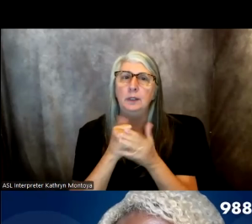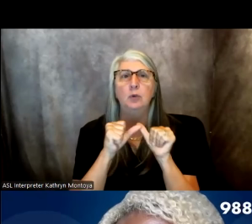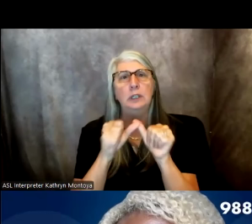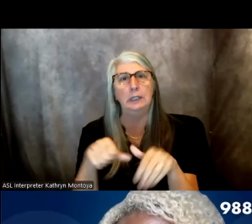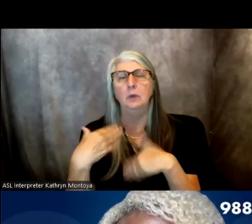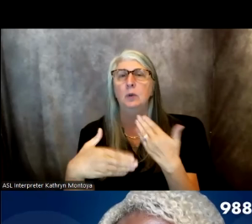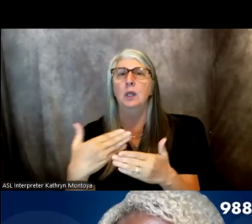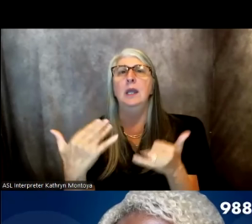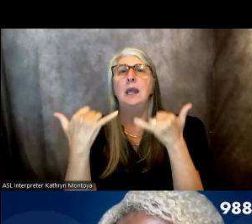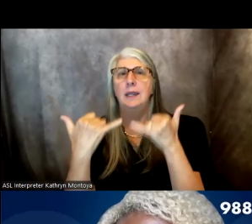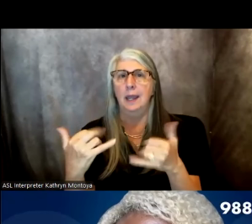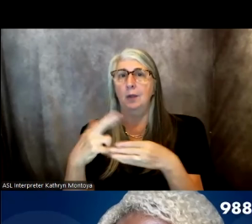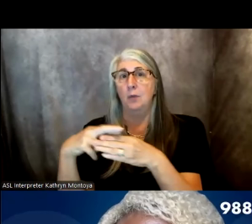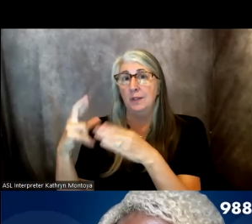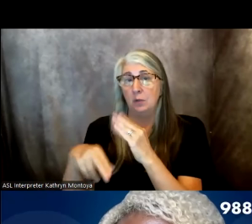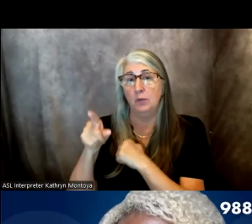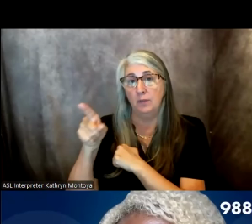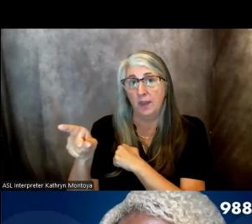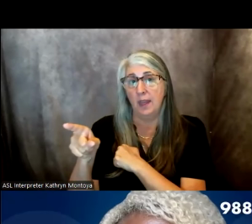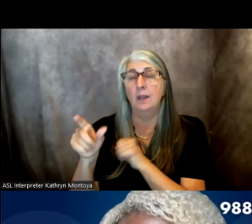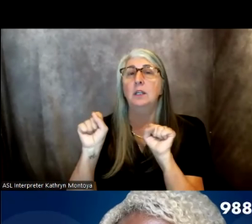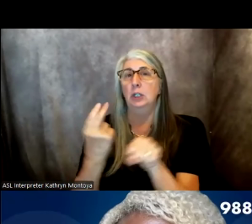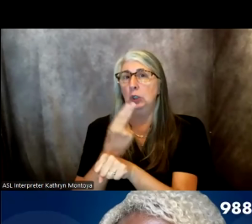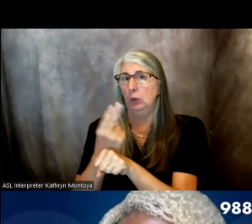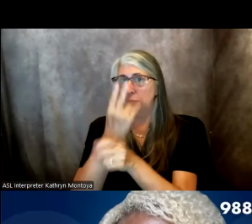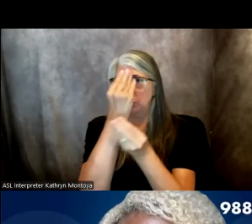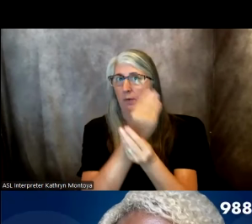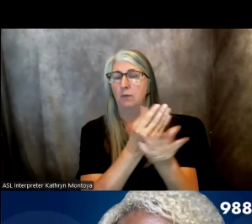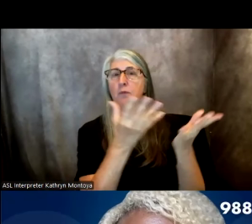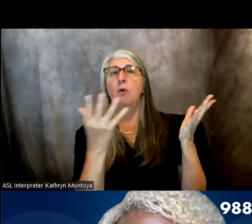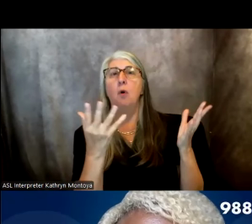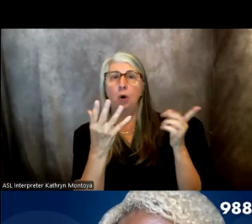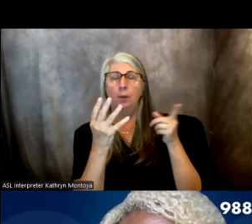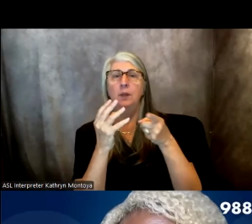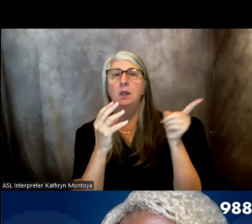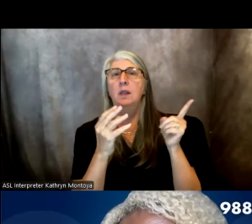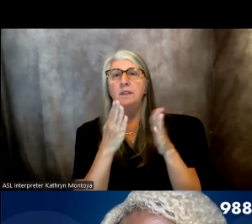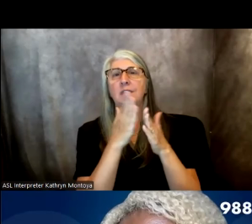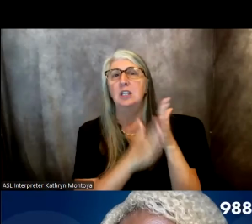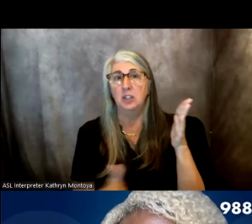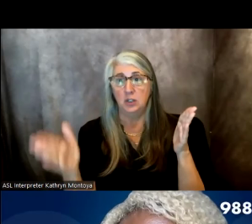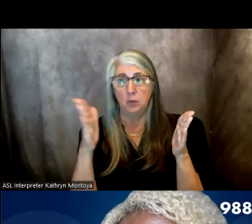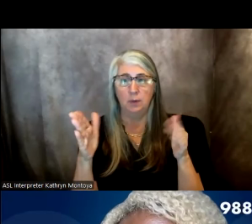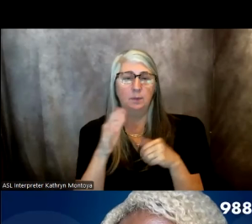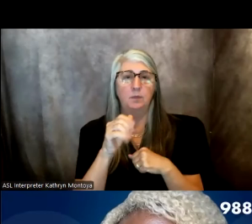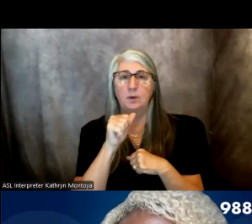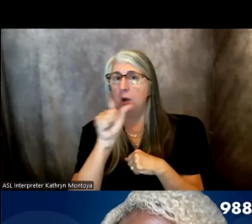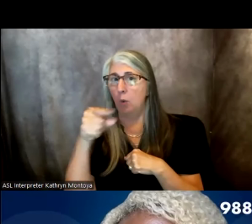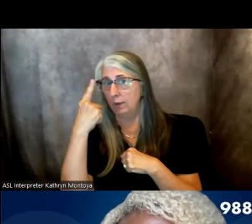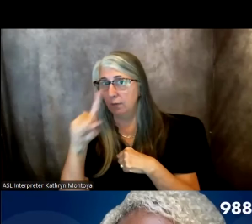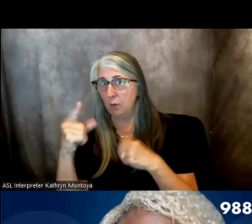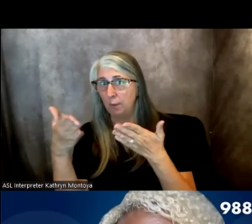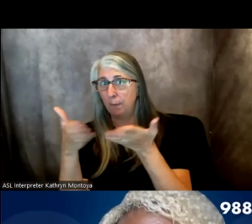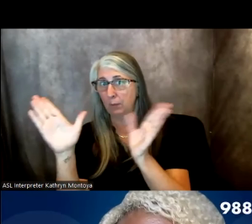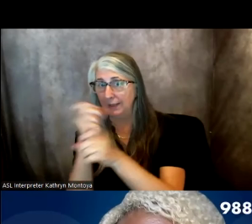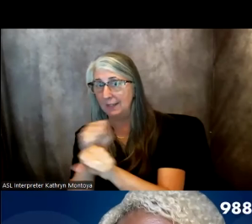the results of our pilot to inform an interoperability continuum that's not just based in public safety, but also behavioral